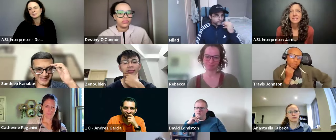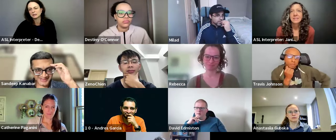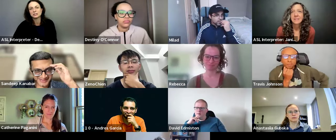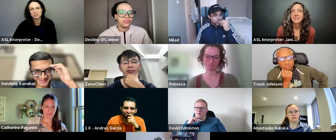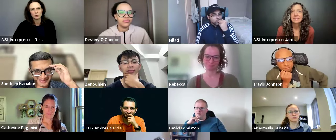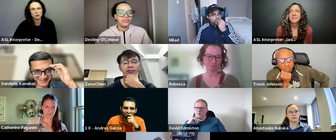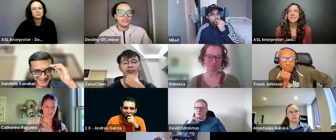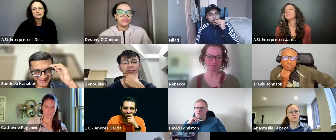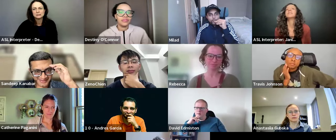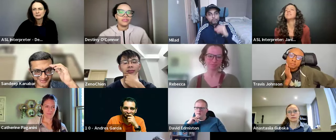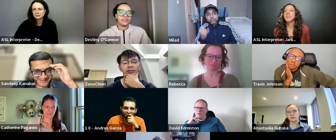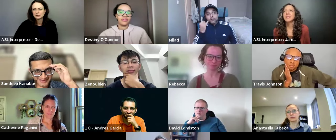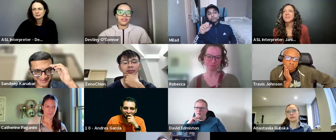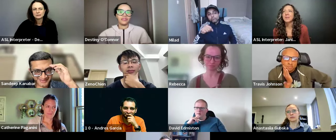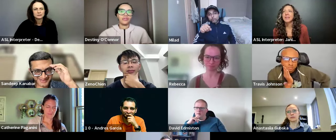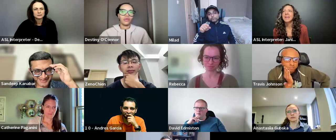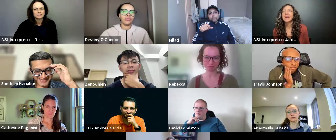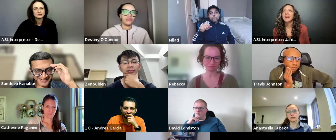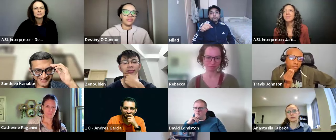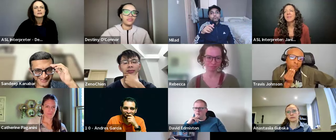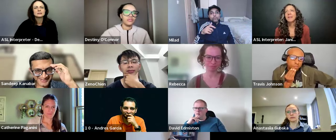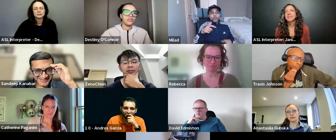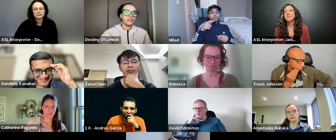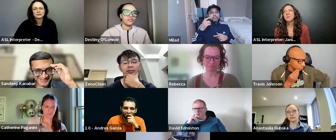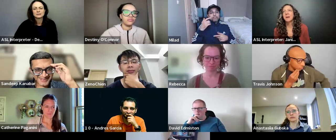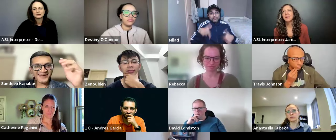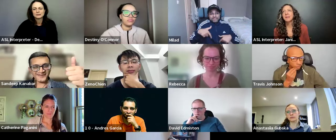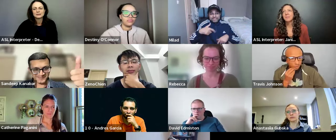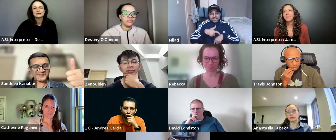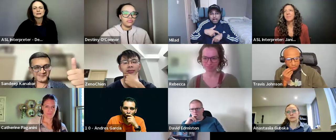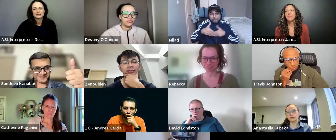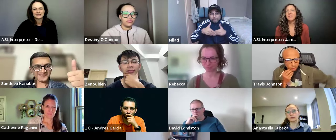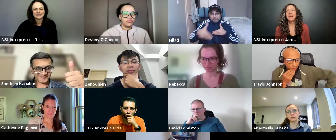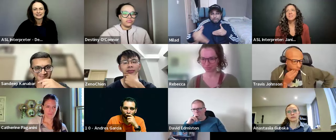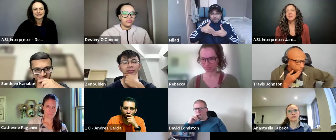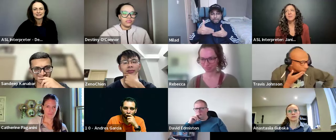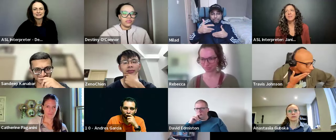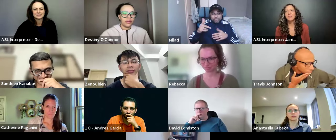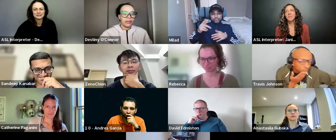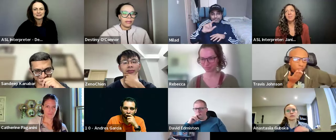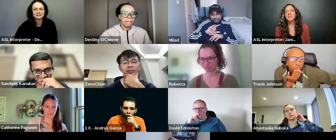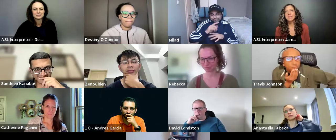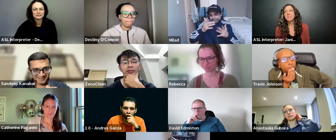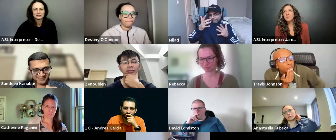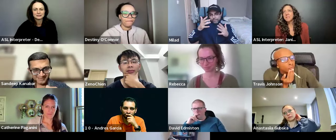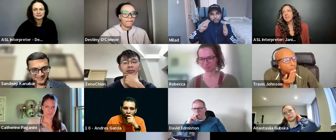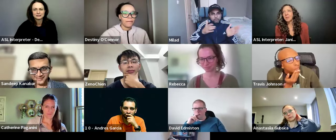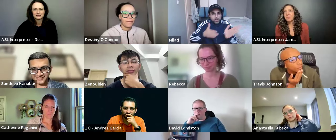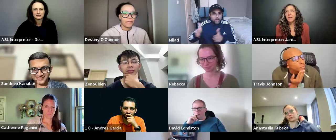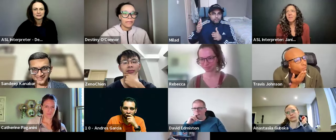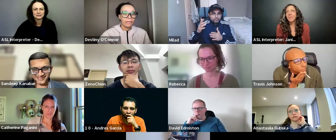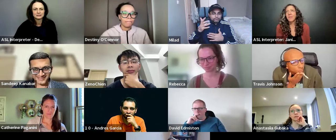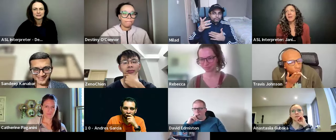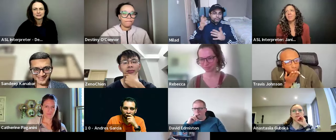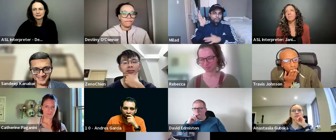Okay. disability in general. And Jay is agreeing. This is Milad. So for this